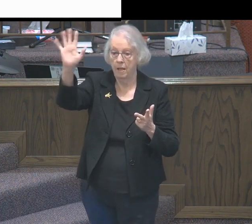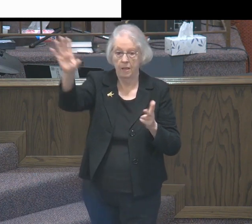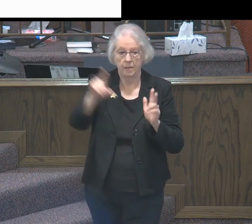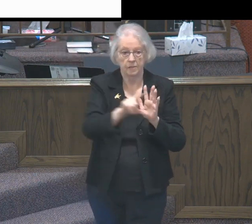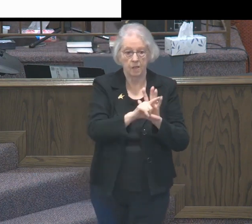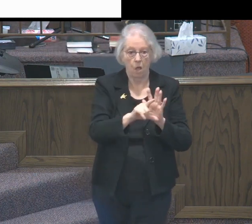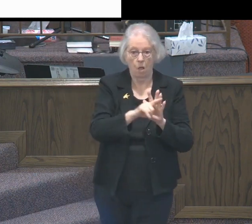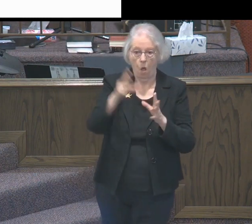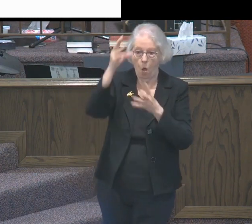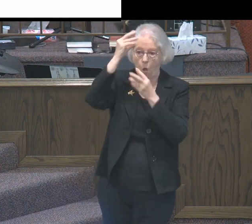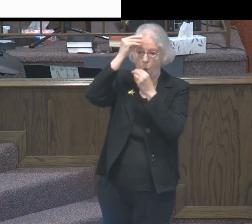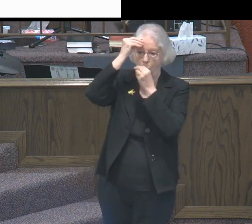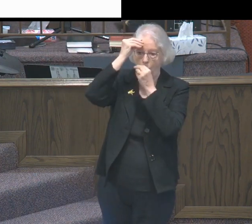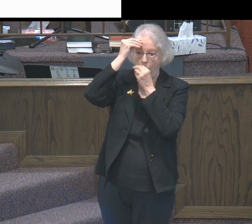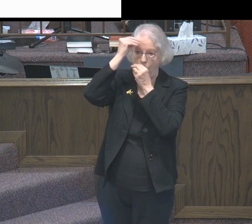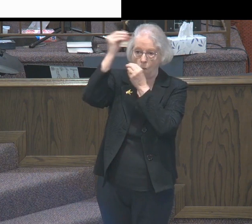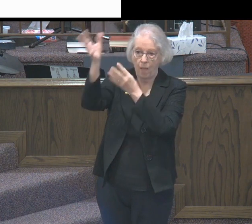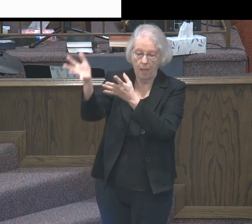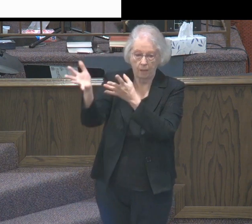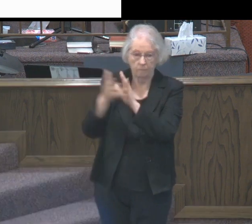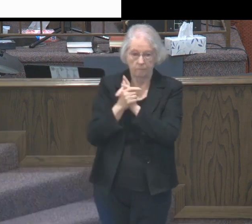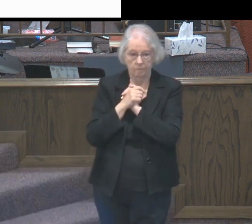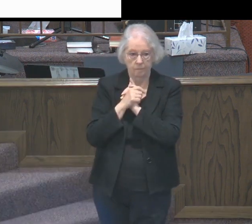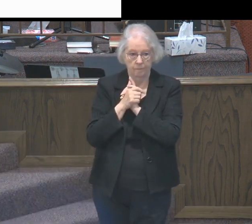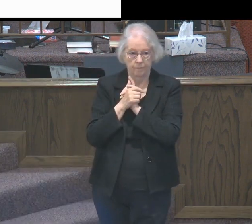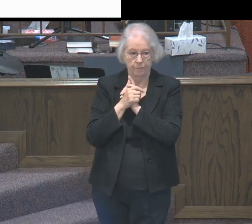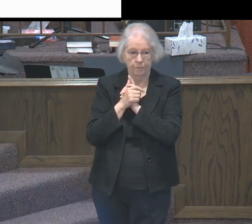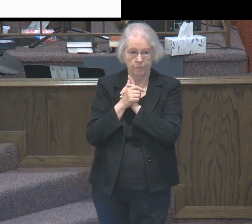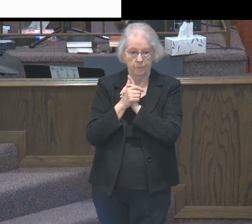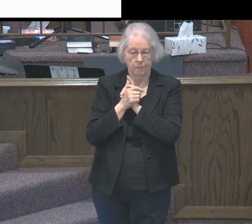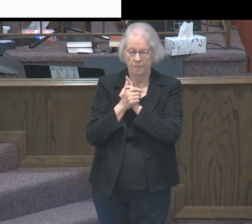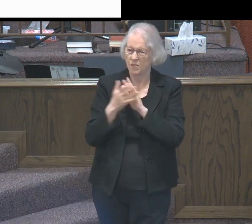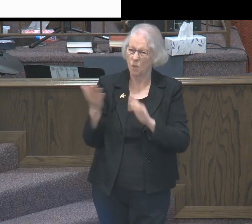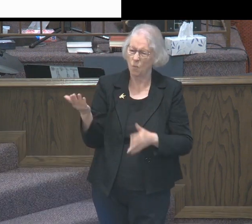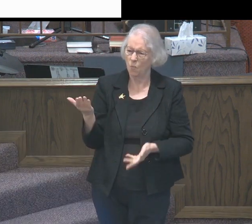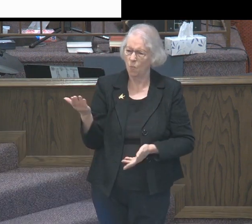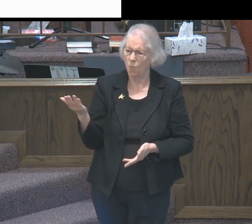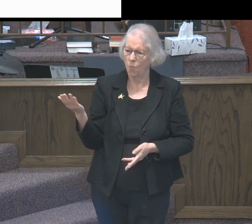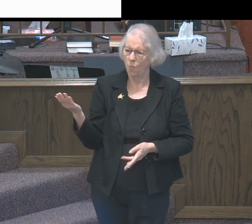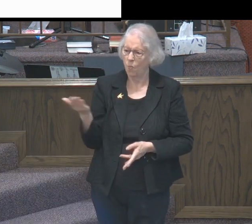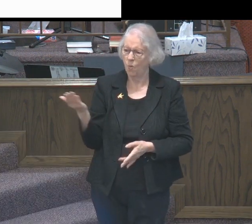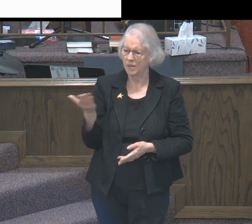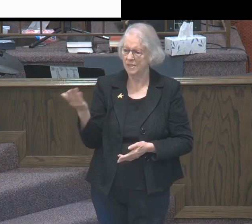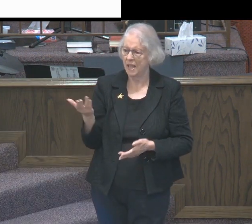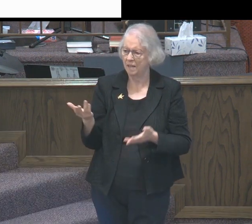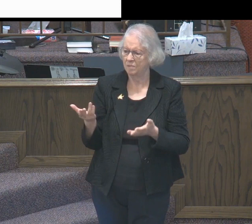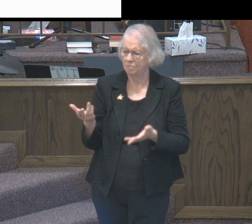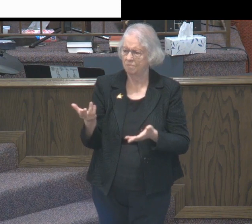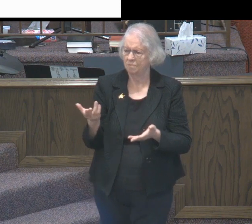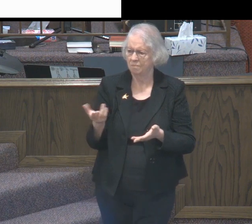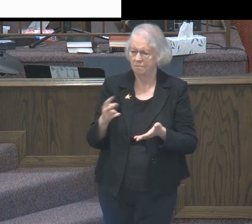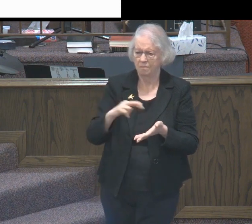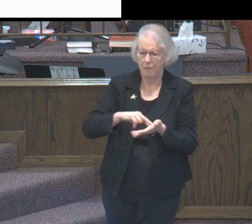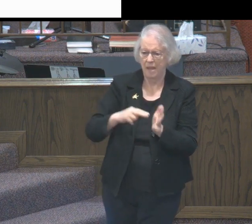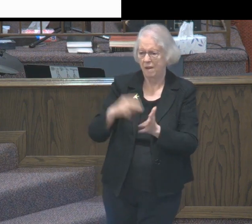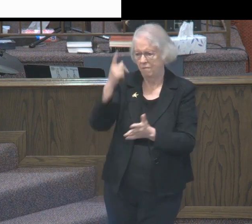There it is again, right? We obey God's word. What does that look like? How do I know what that looks like? He says,